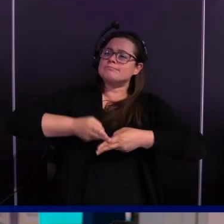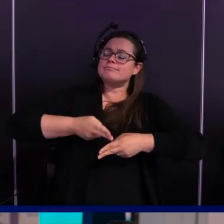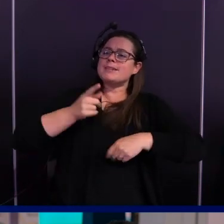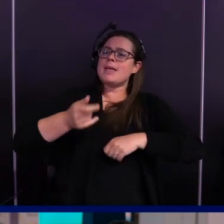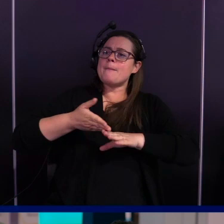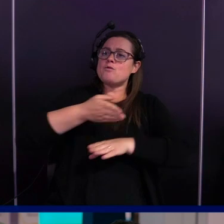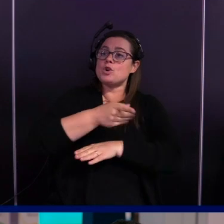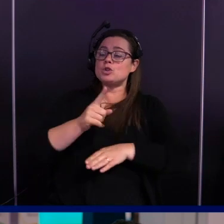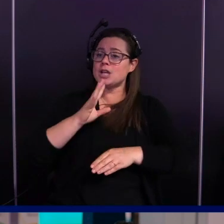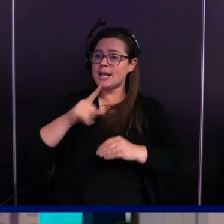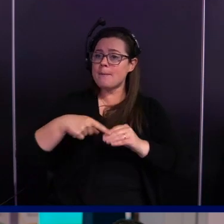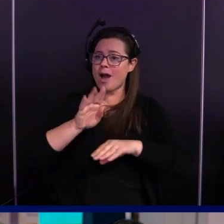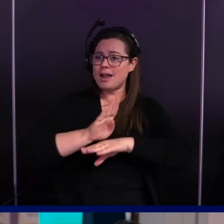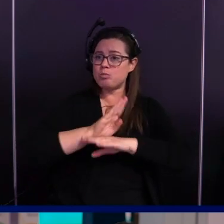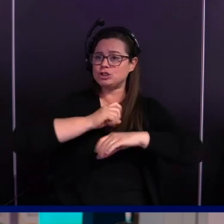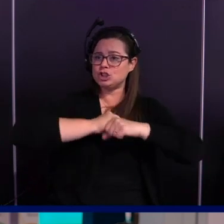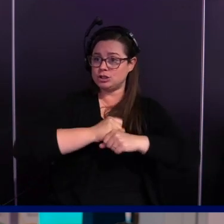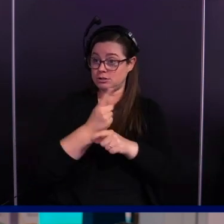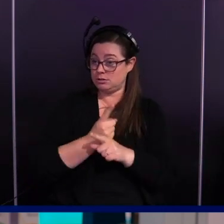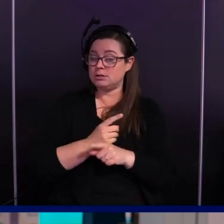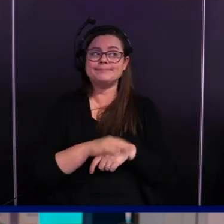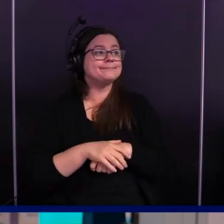talking enterprise security, Right.